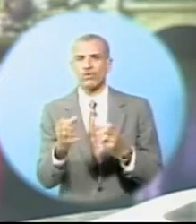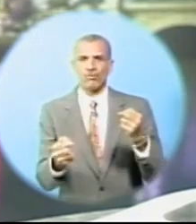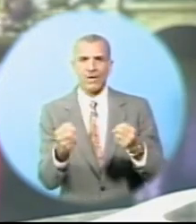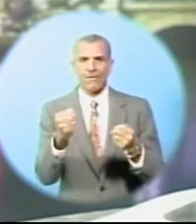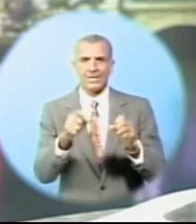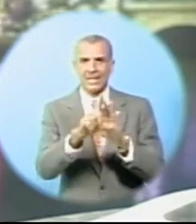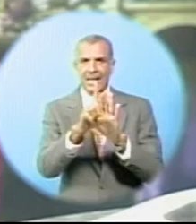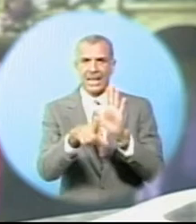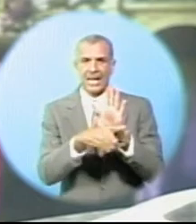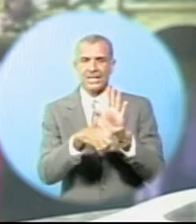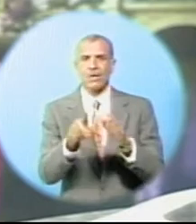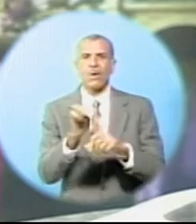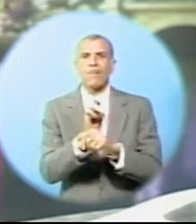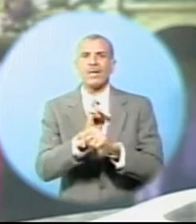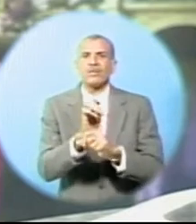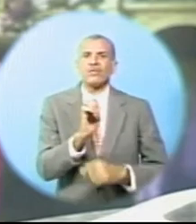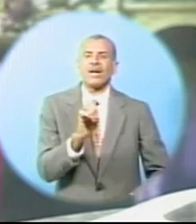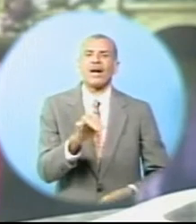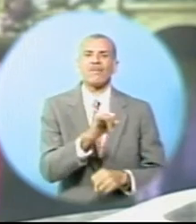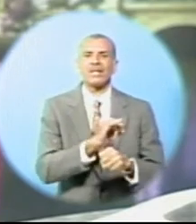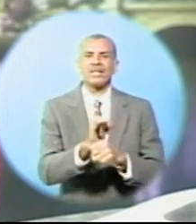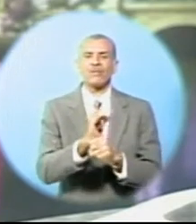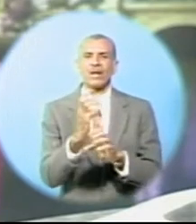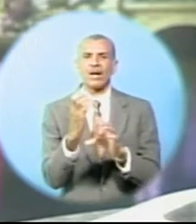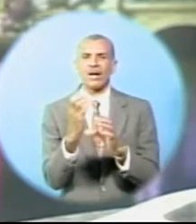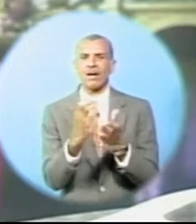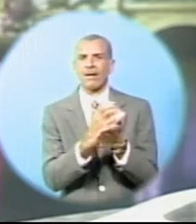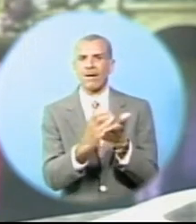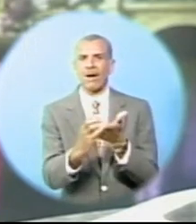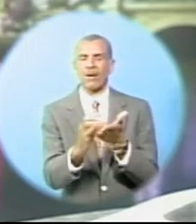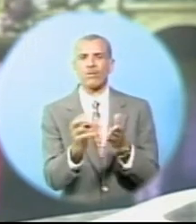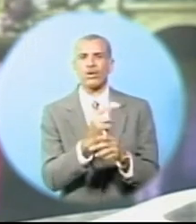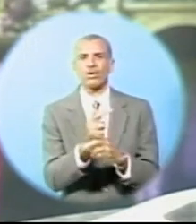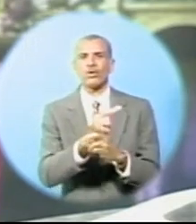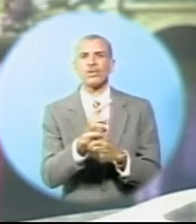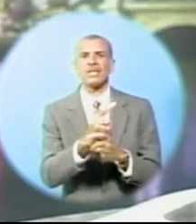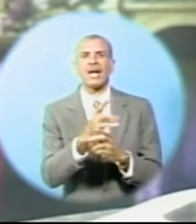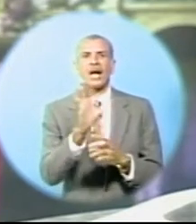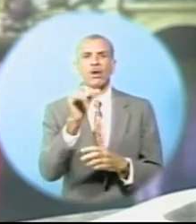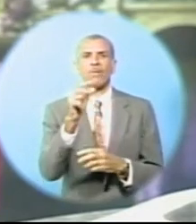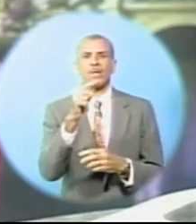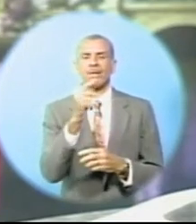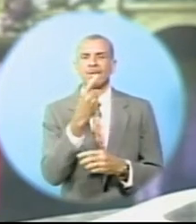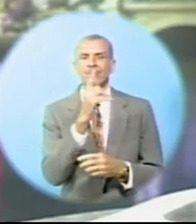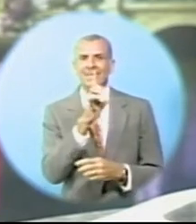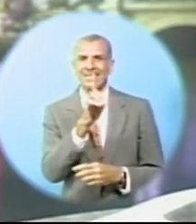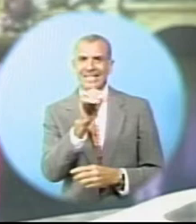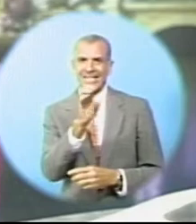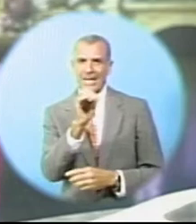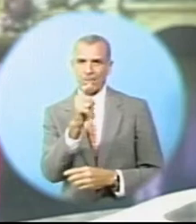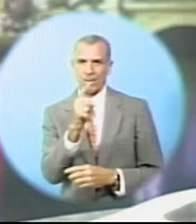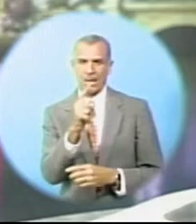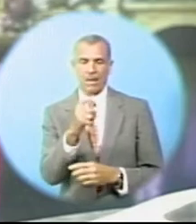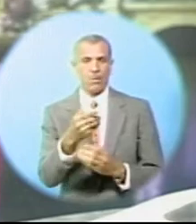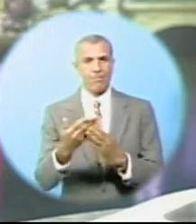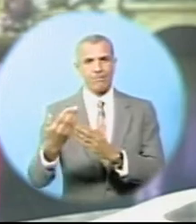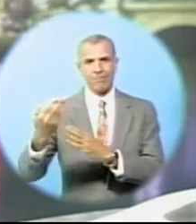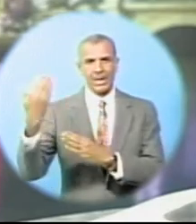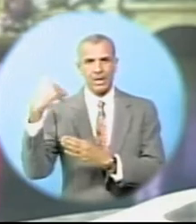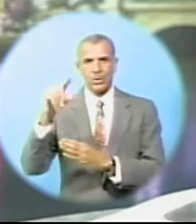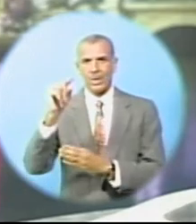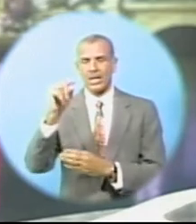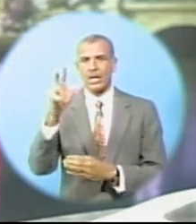license and one Ministry of the Interior card for use in connection with criminal deception. Now, back in 2013,